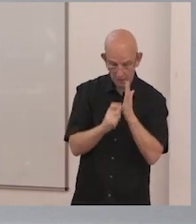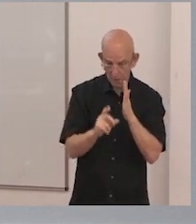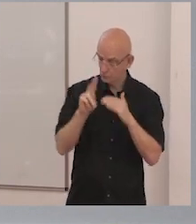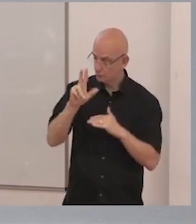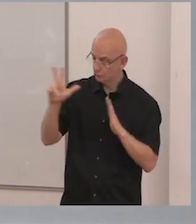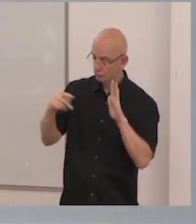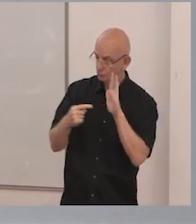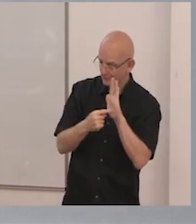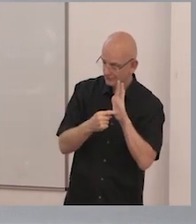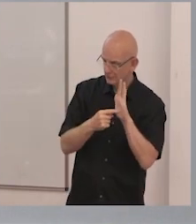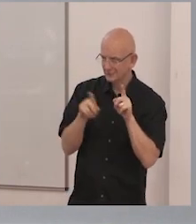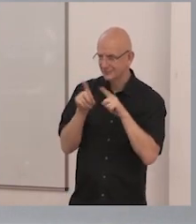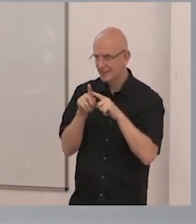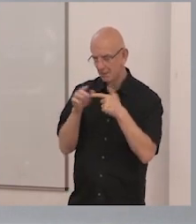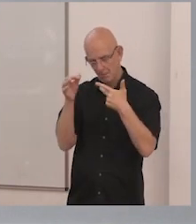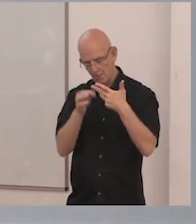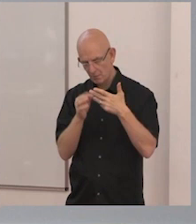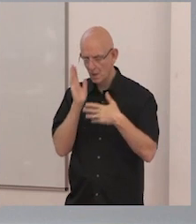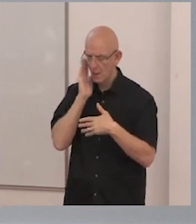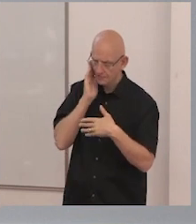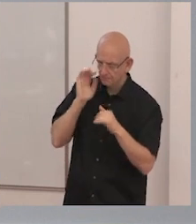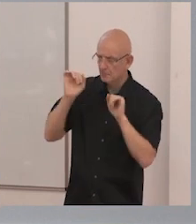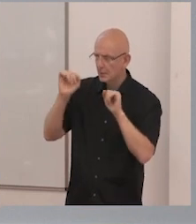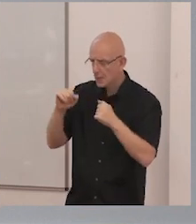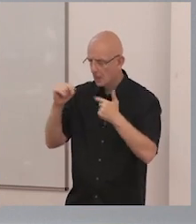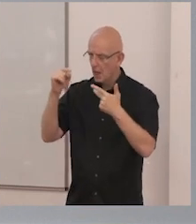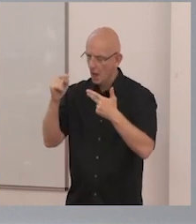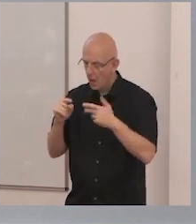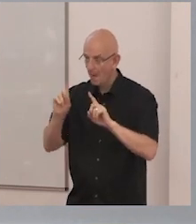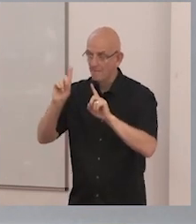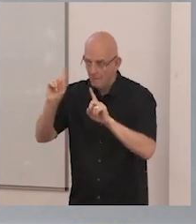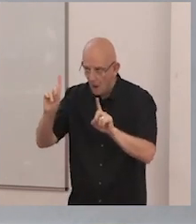that disabled children and young people can sometimes have.